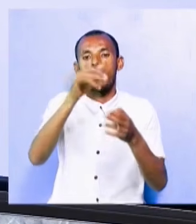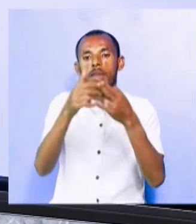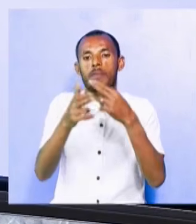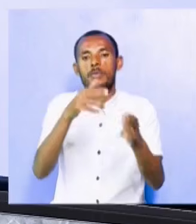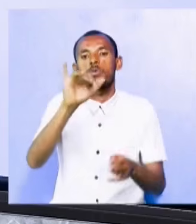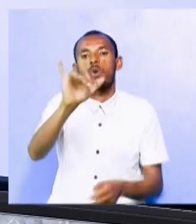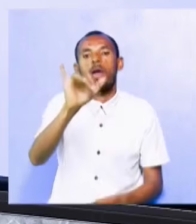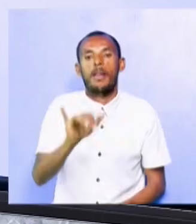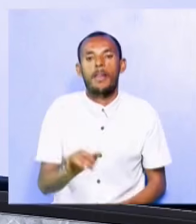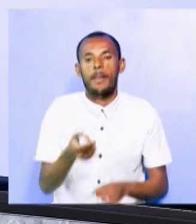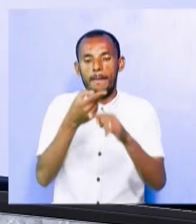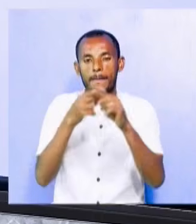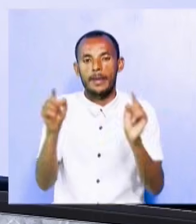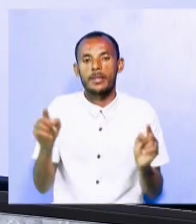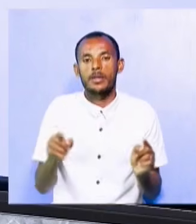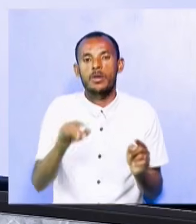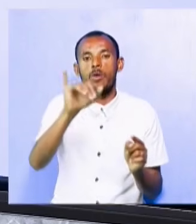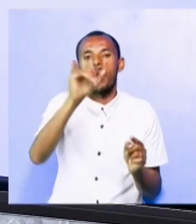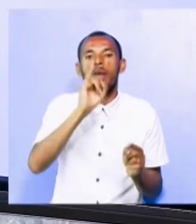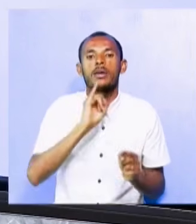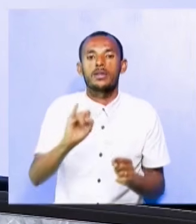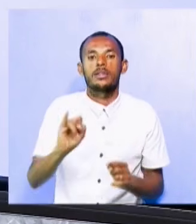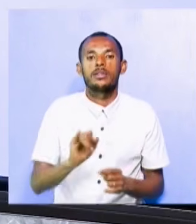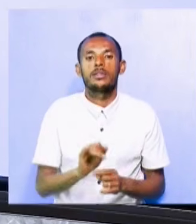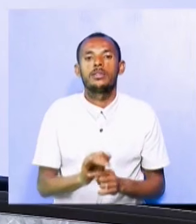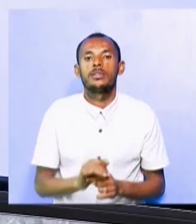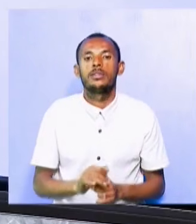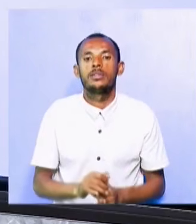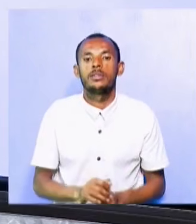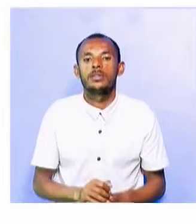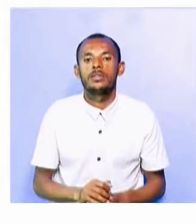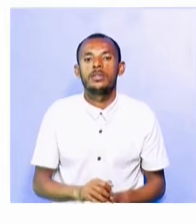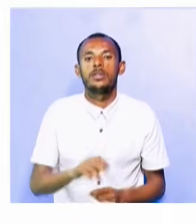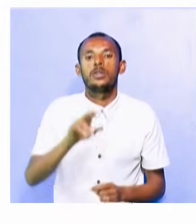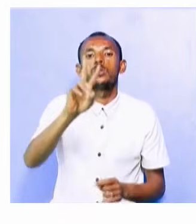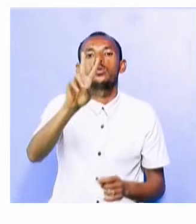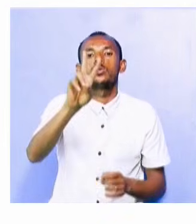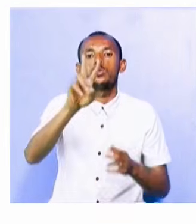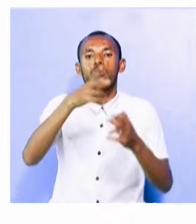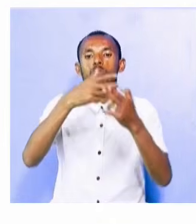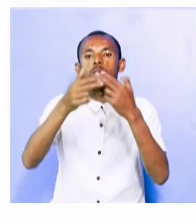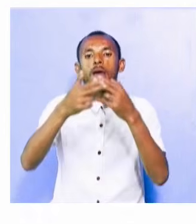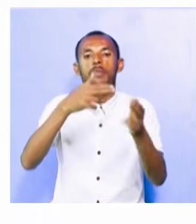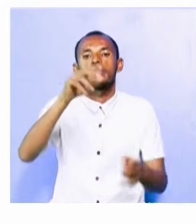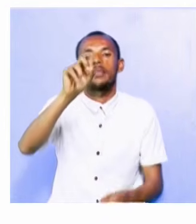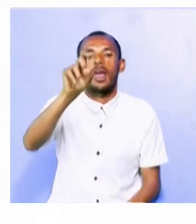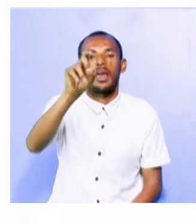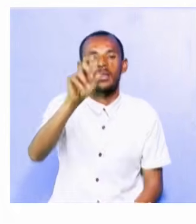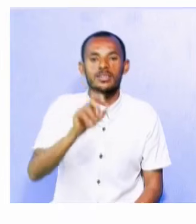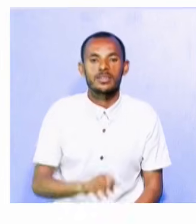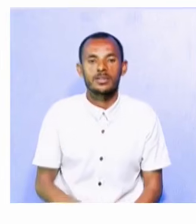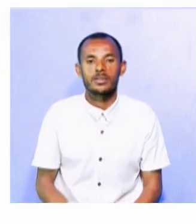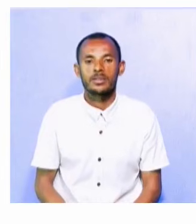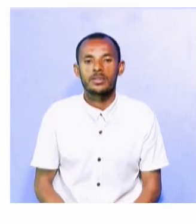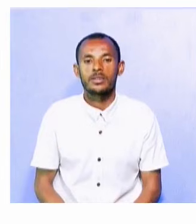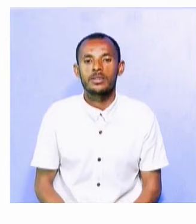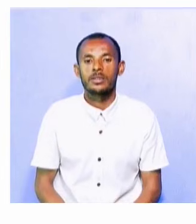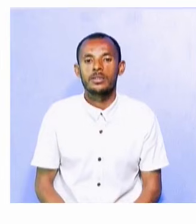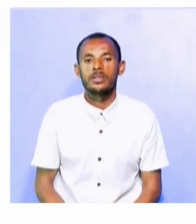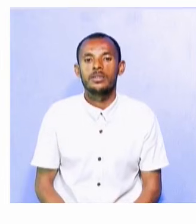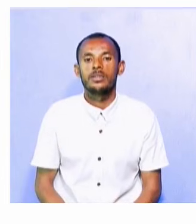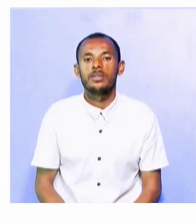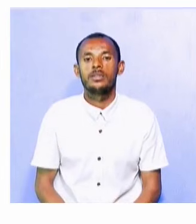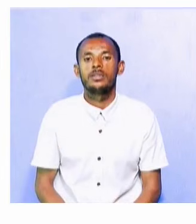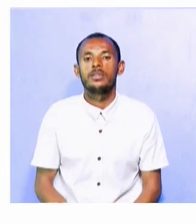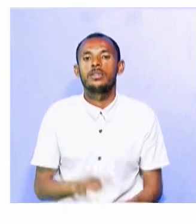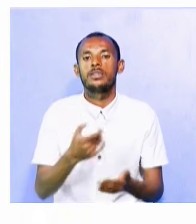but y is 2 times x. Okay? So again, in place